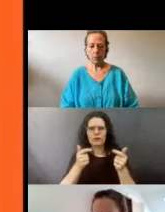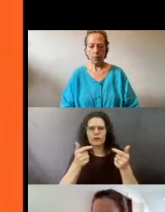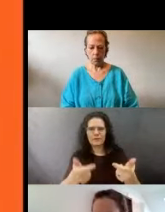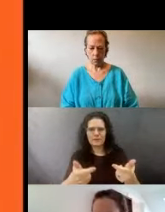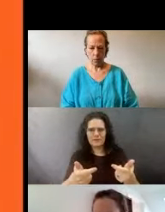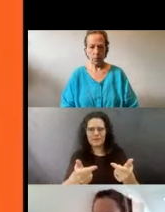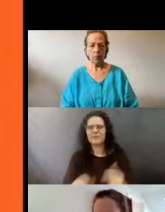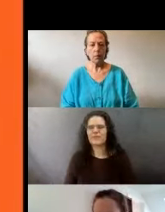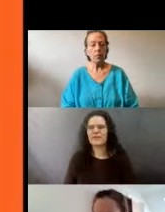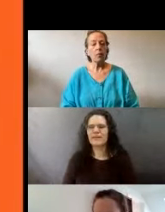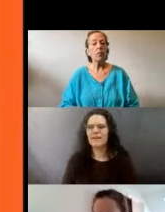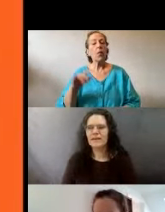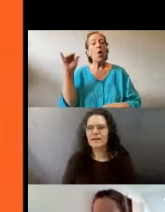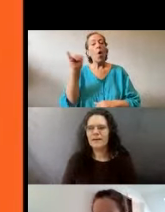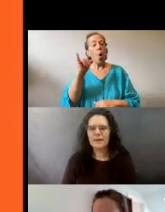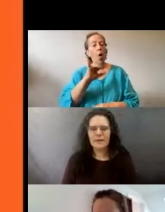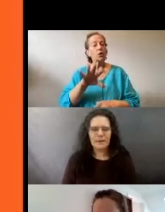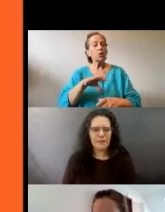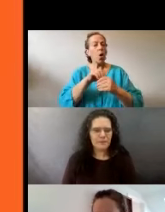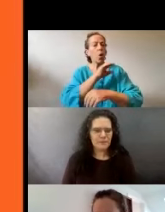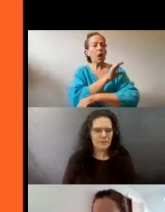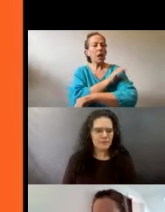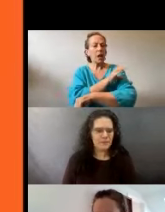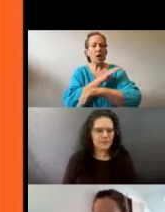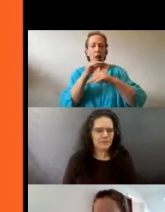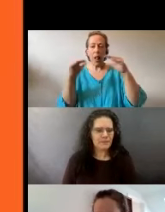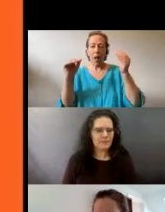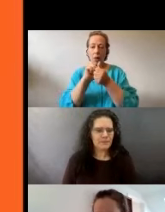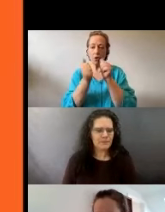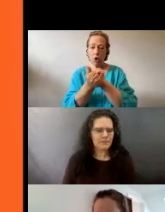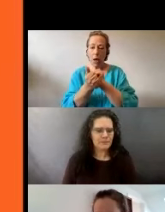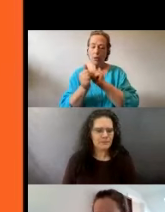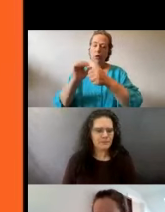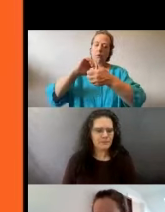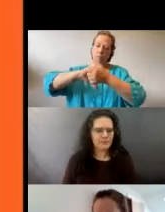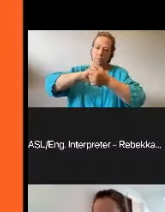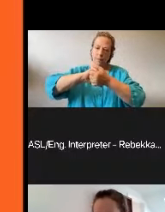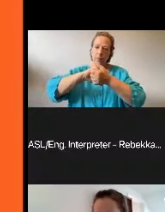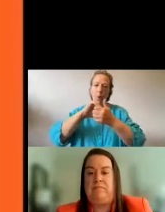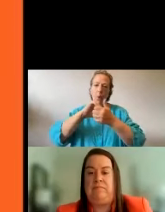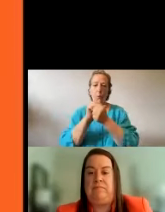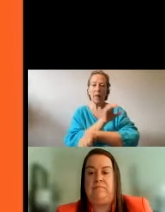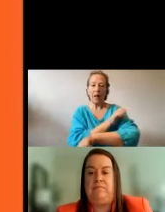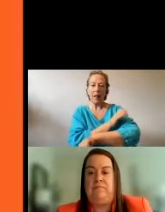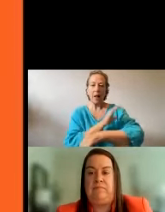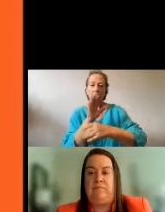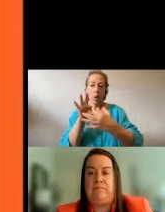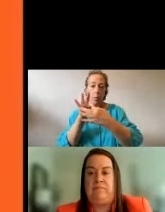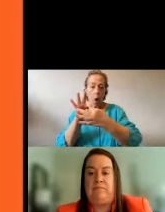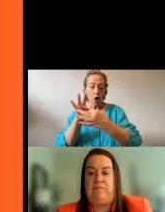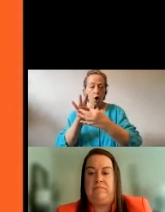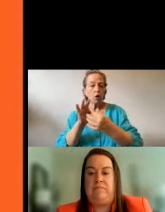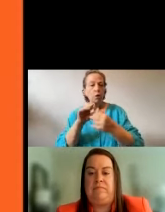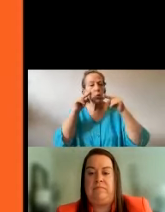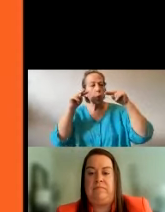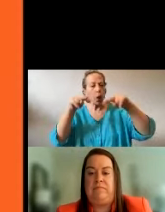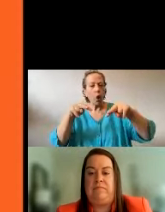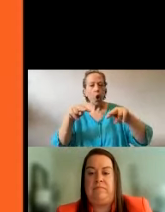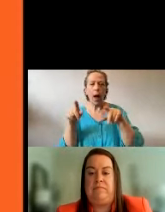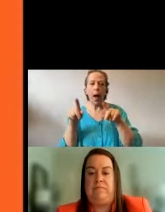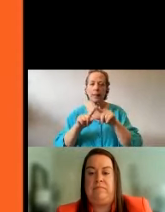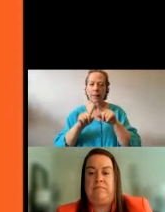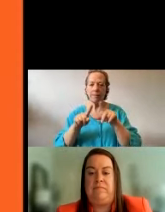in clinical level changes, working together with their clinical partners to look at practices that may